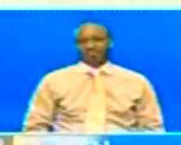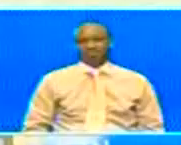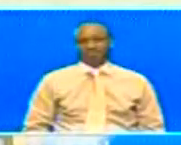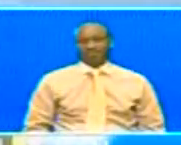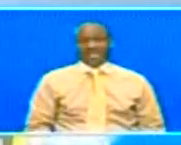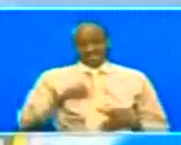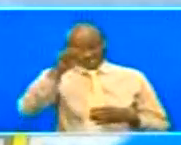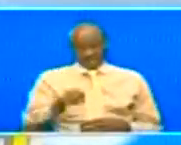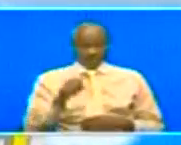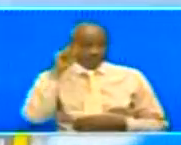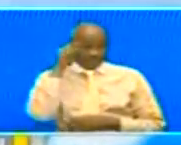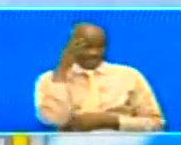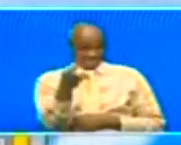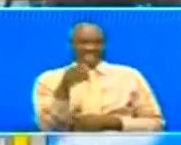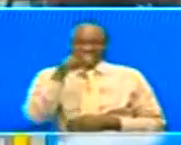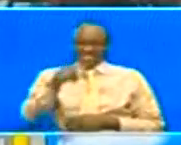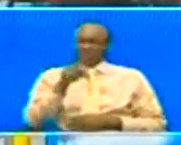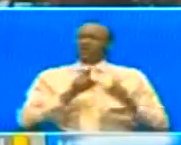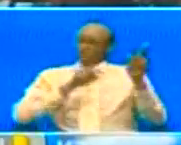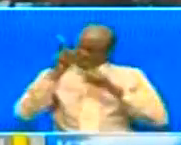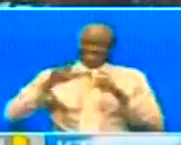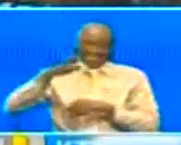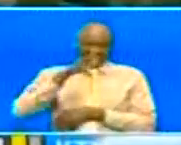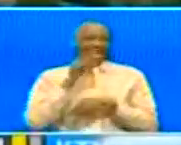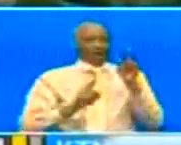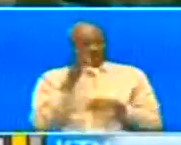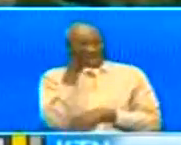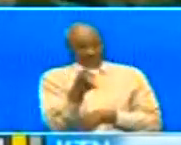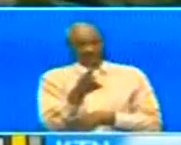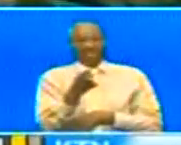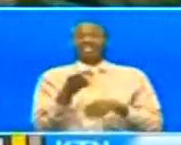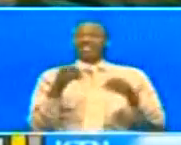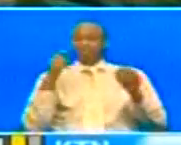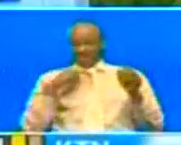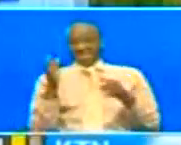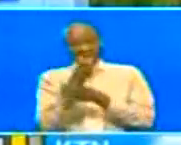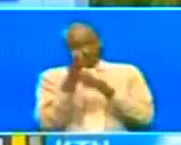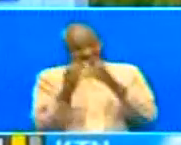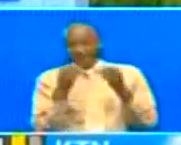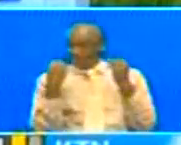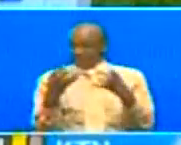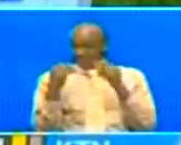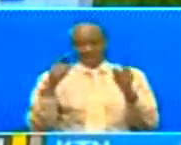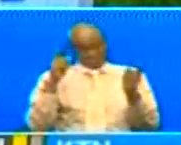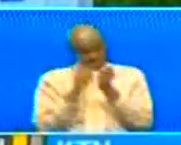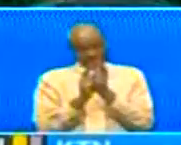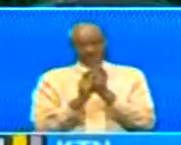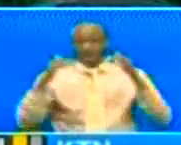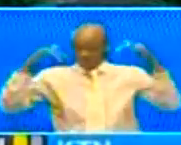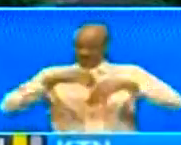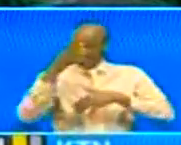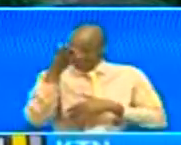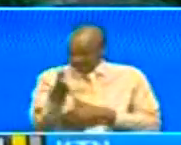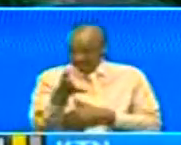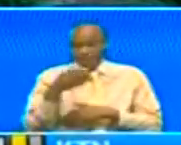South Coast, one of Kenya's key tourist destinations, is where the diplomats had met for a week-long conference to sharpen